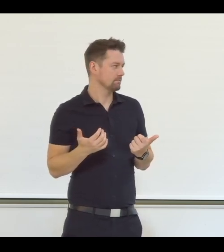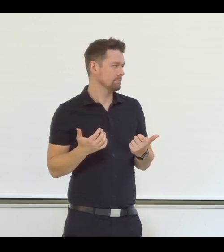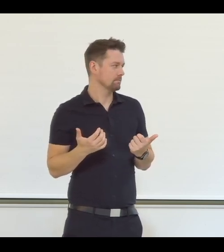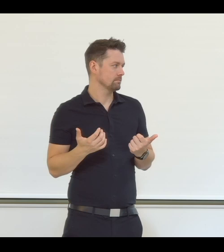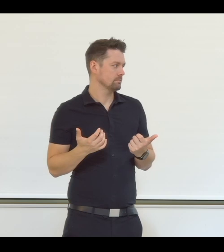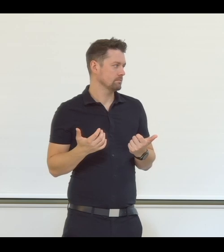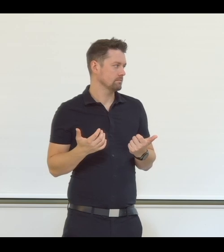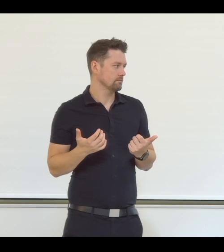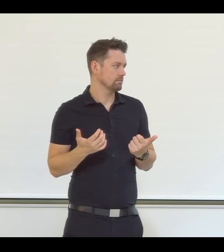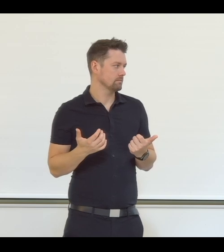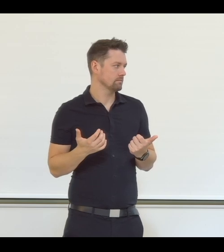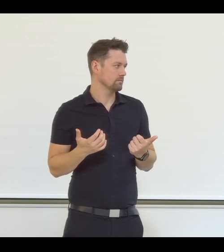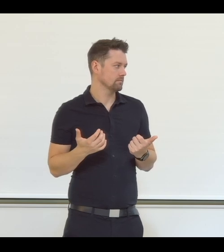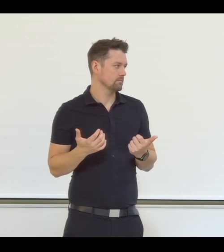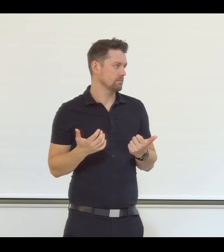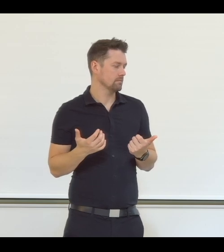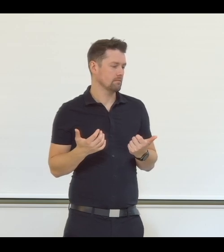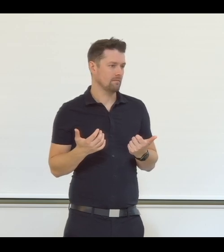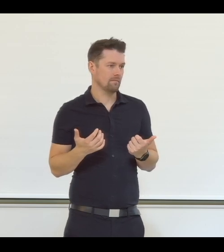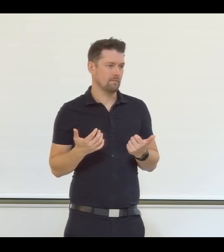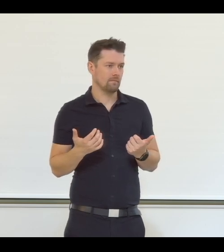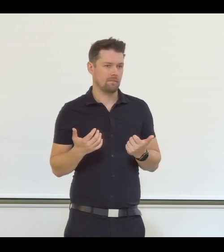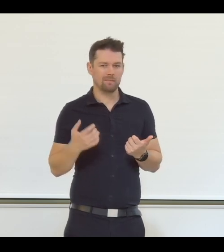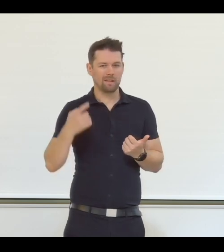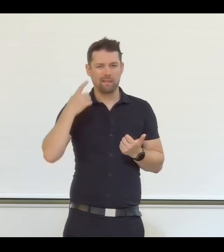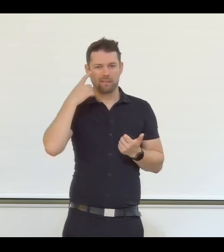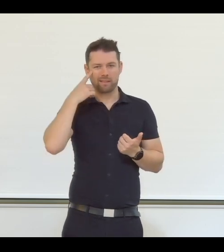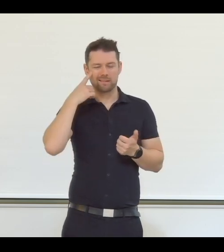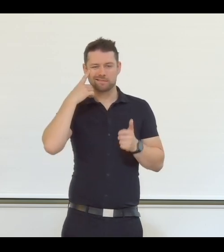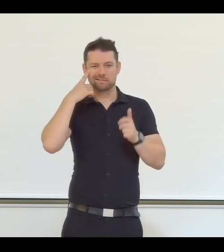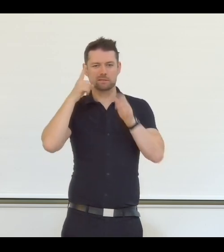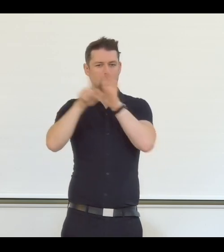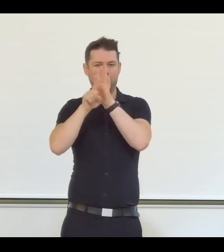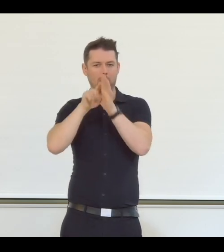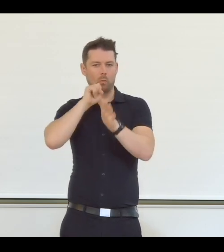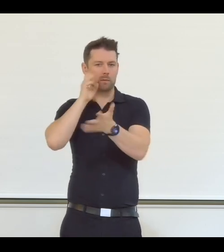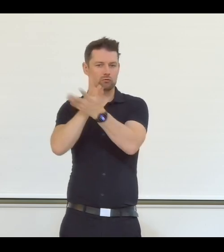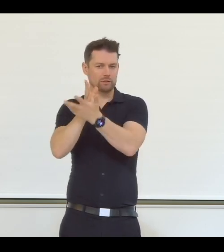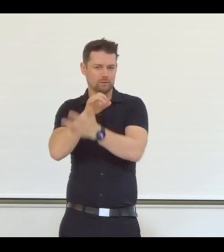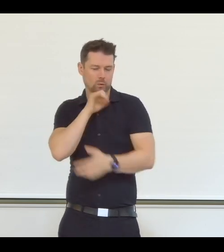I would say it's even worse than with the AI. I don't think that the smoke detectors can and will be trusted.